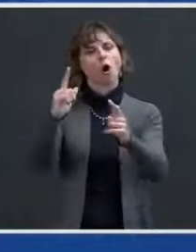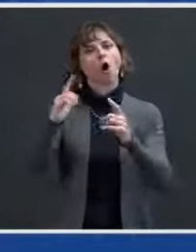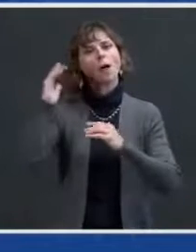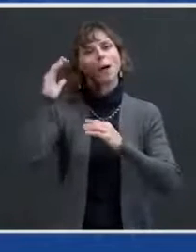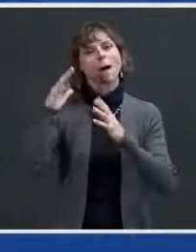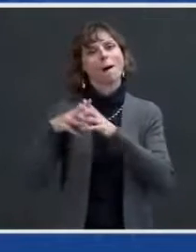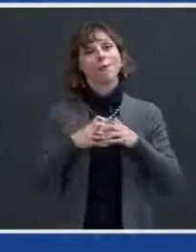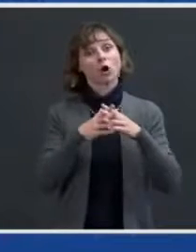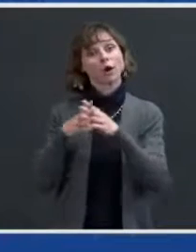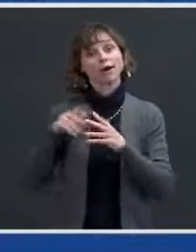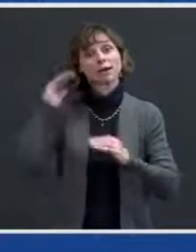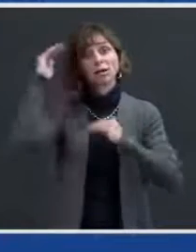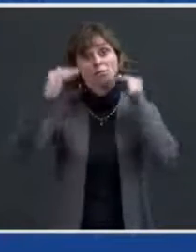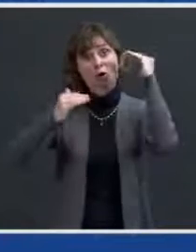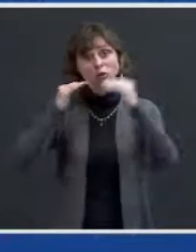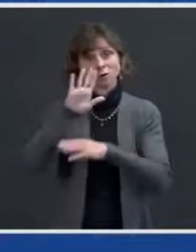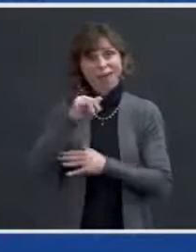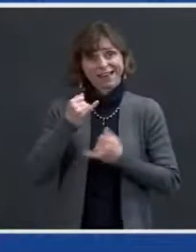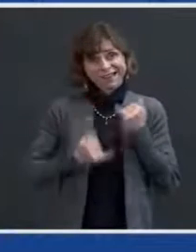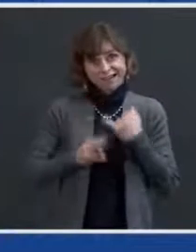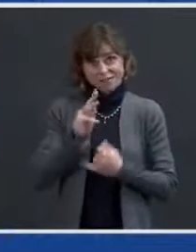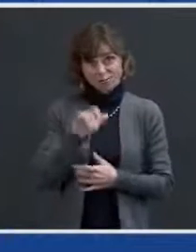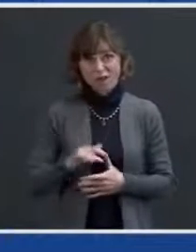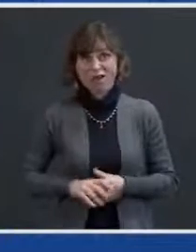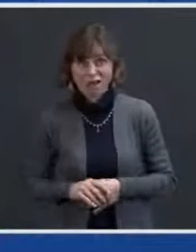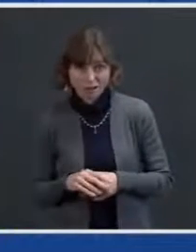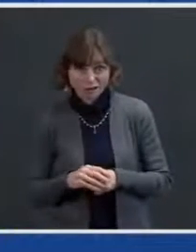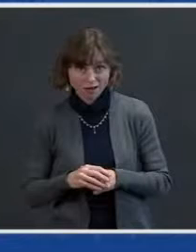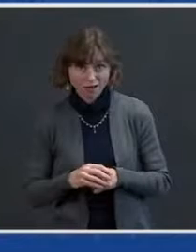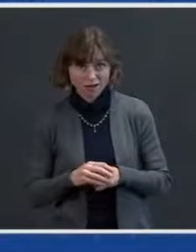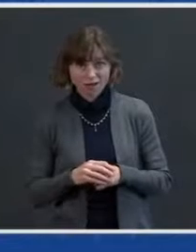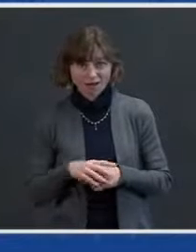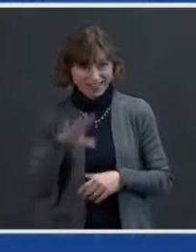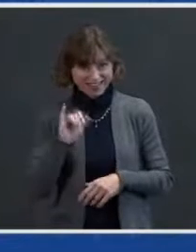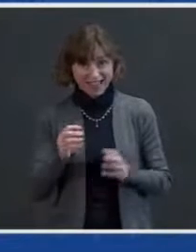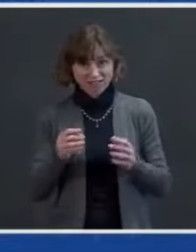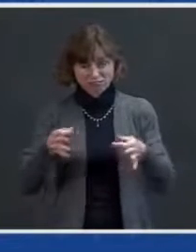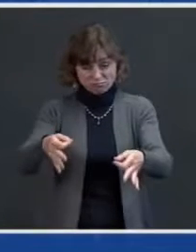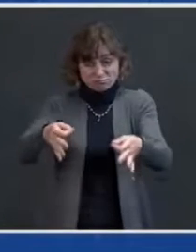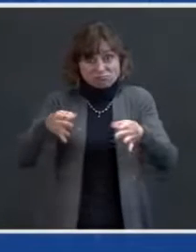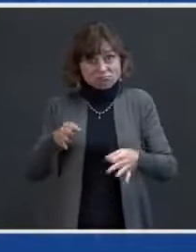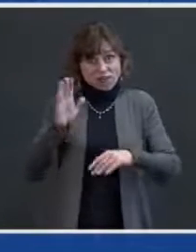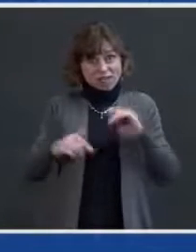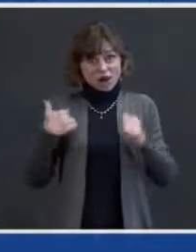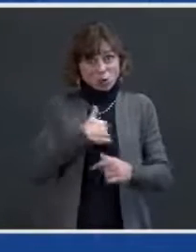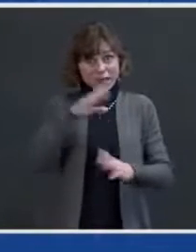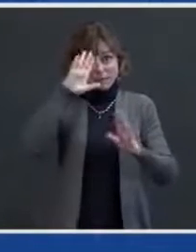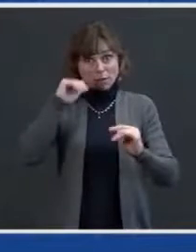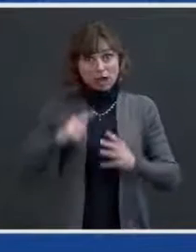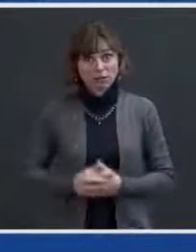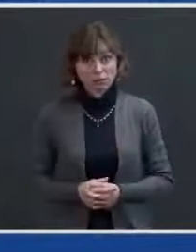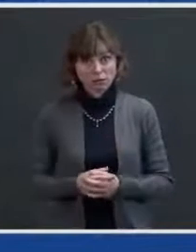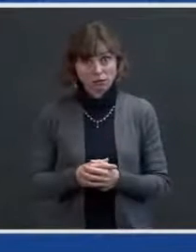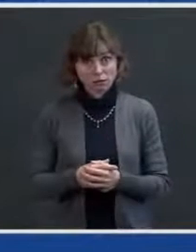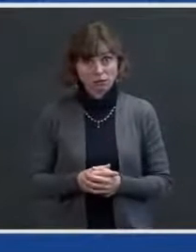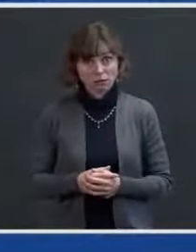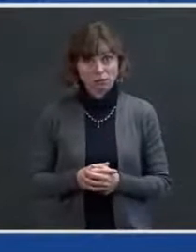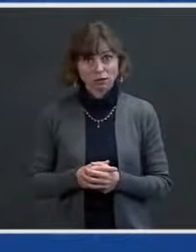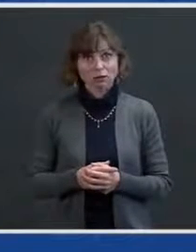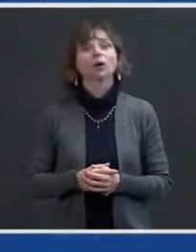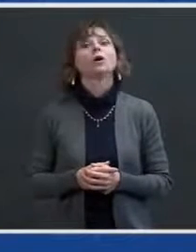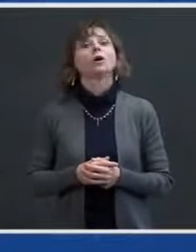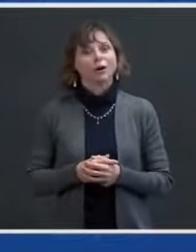of May, months earlier than anyone expected. And today, I'm directing Jeff and